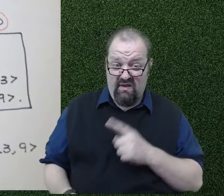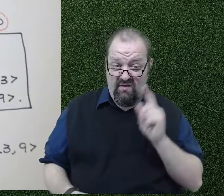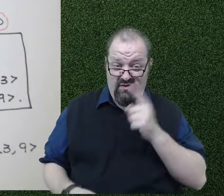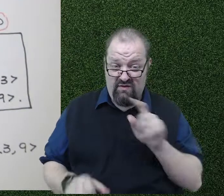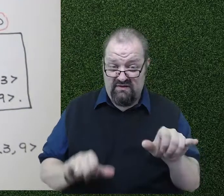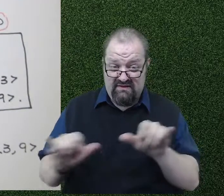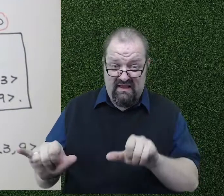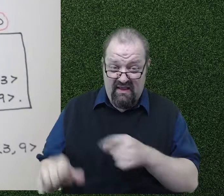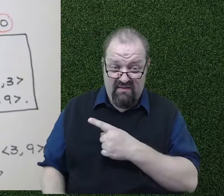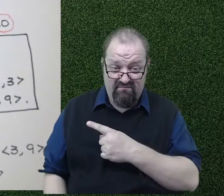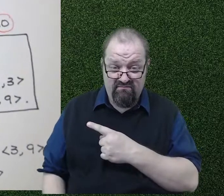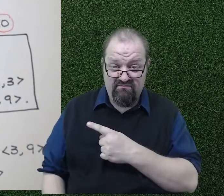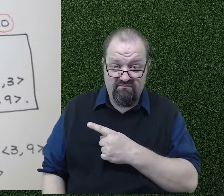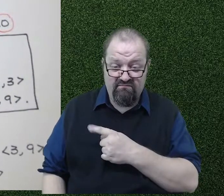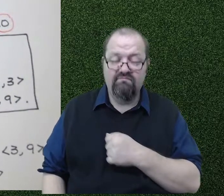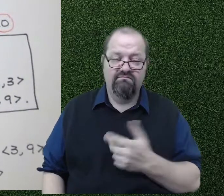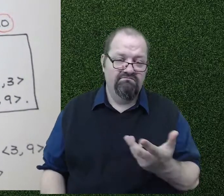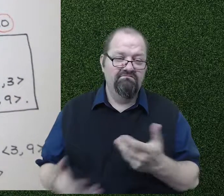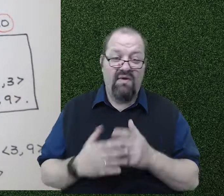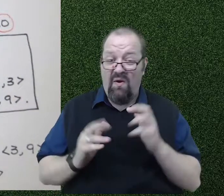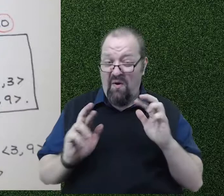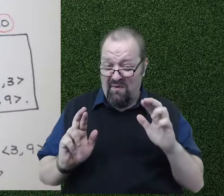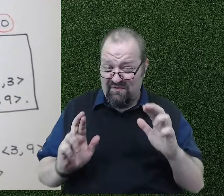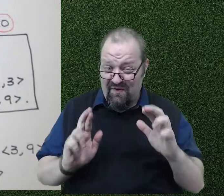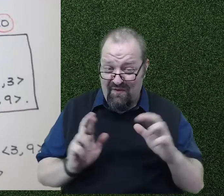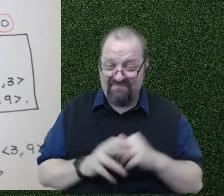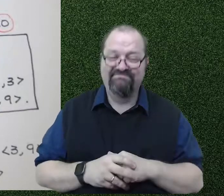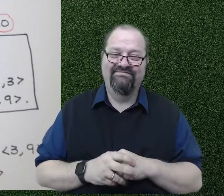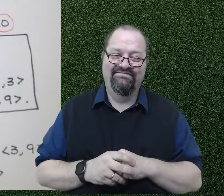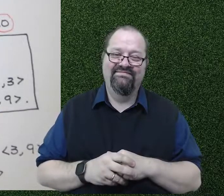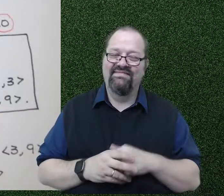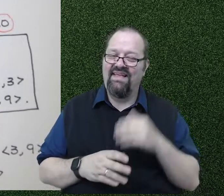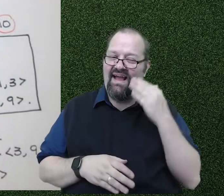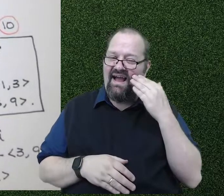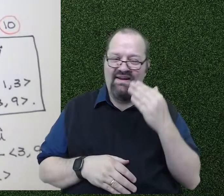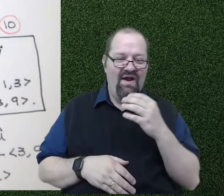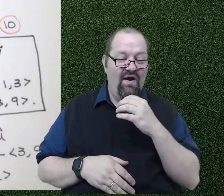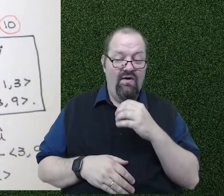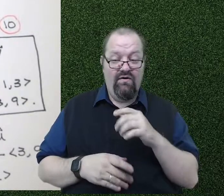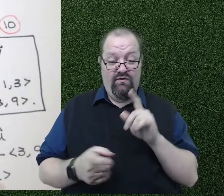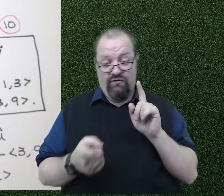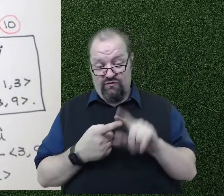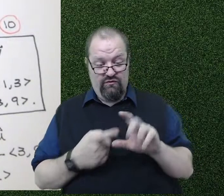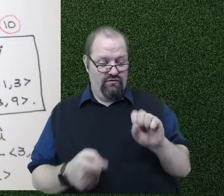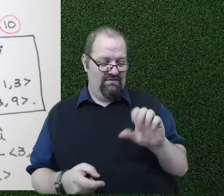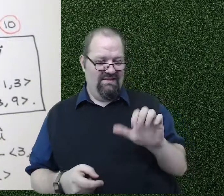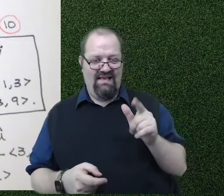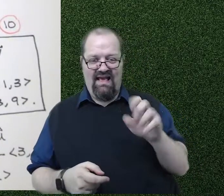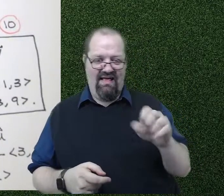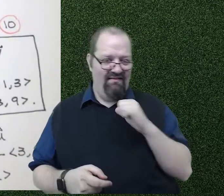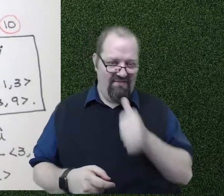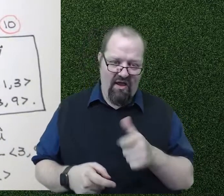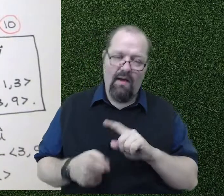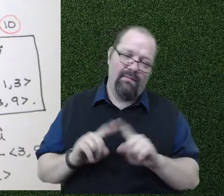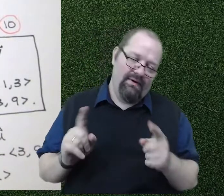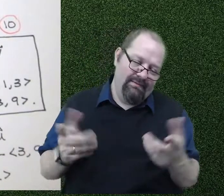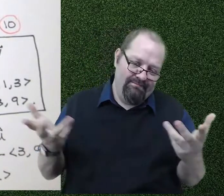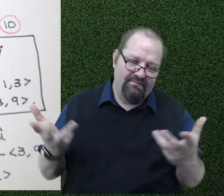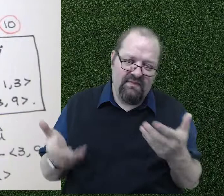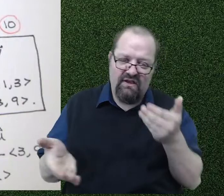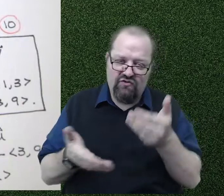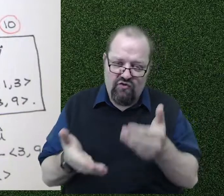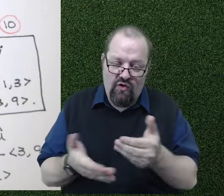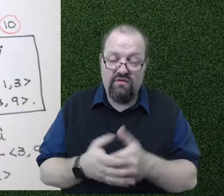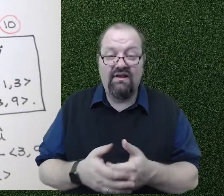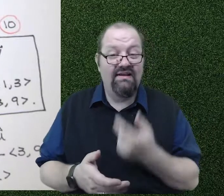here? I hope so. I know it's not to scale. That doesn't really look like 2 units, but I'll say that that was